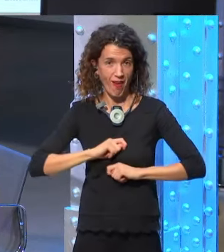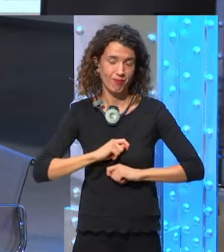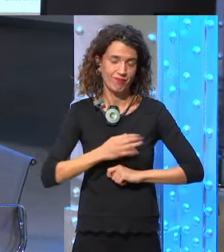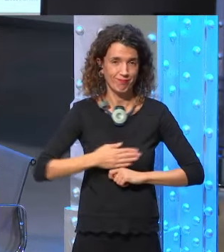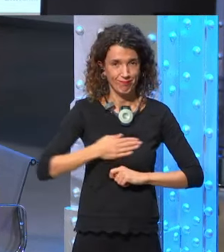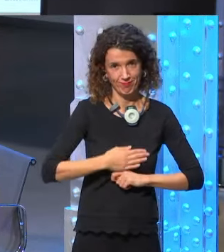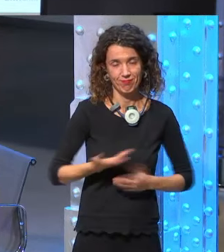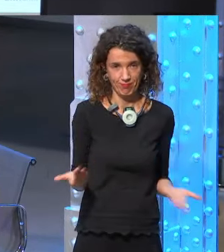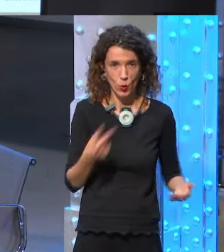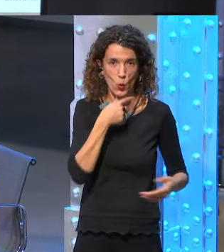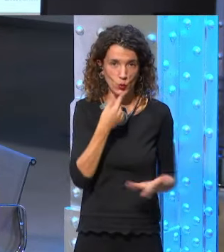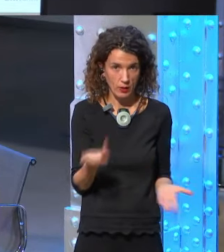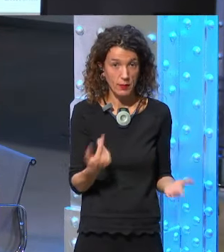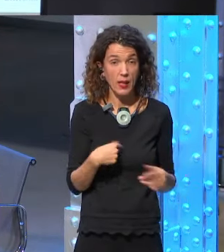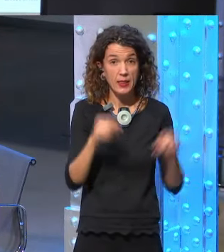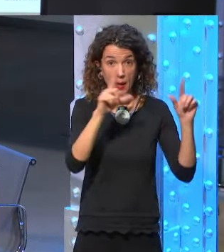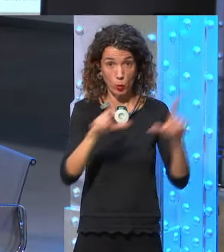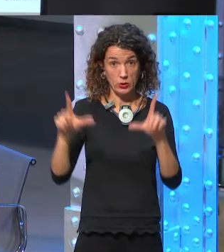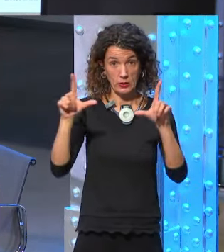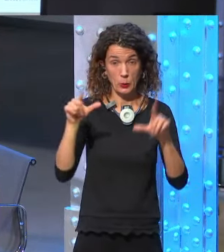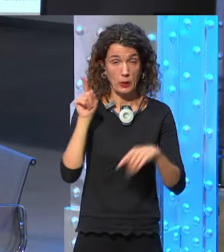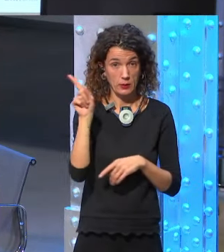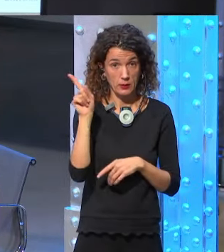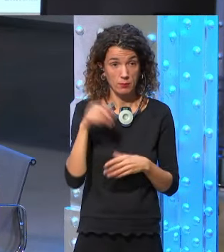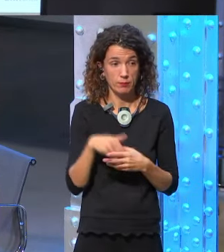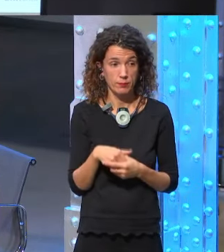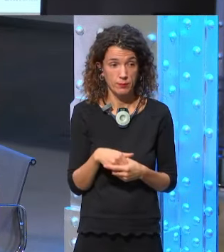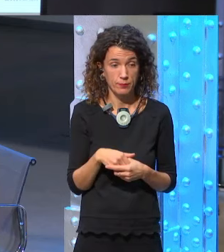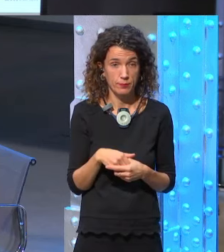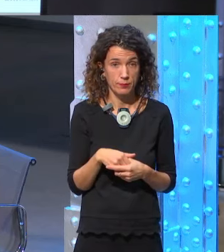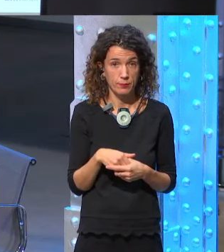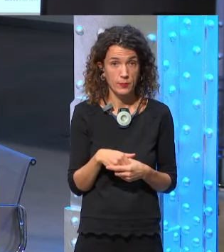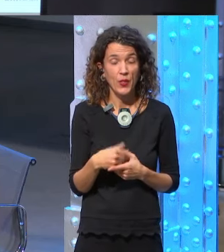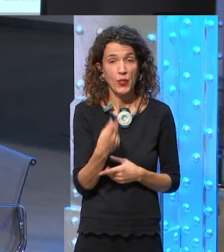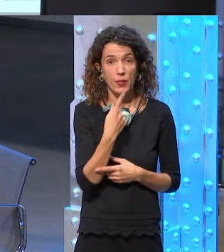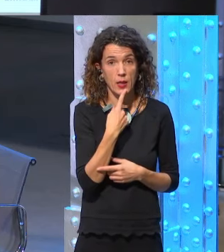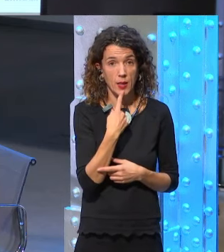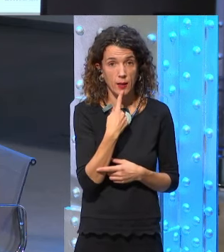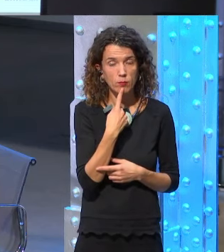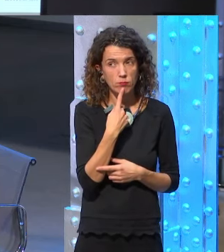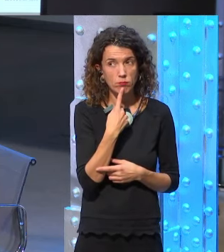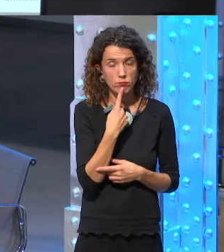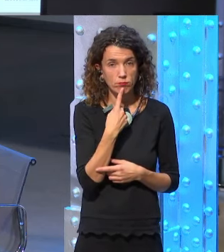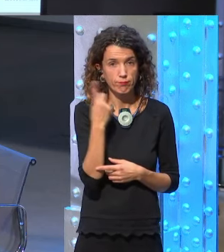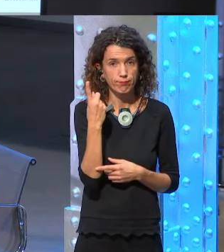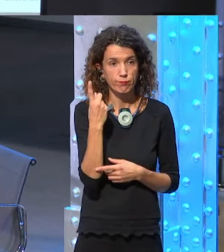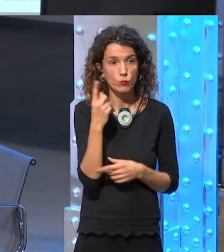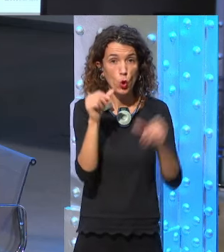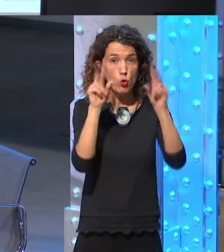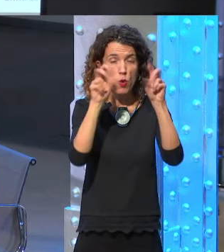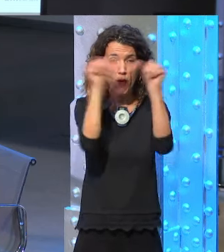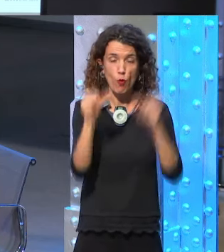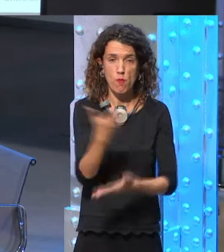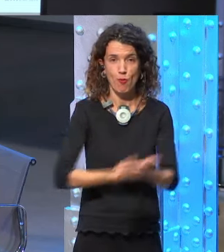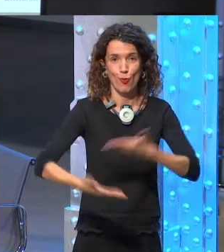morning. I think it will also lead to new modes of collaboration. So the roles of the different stakeholders is